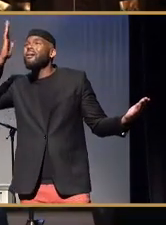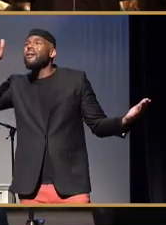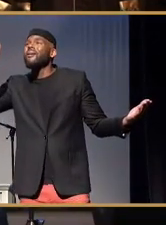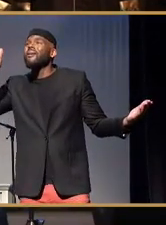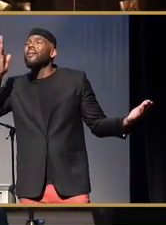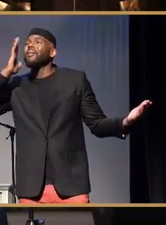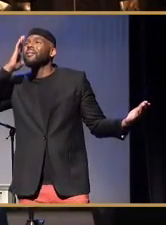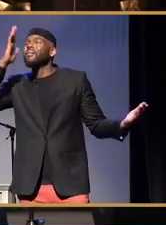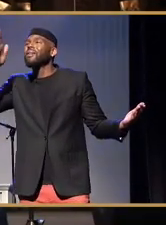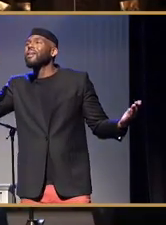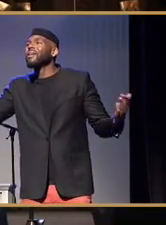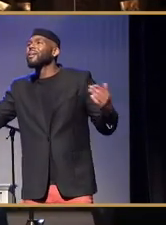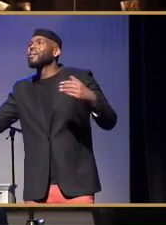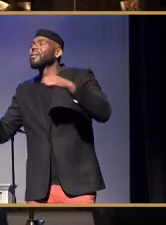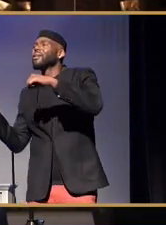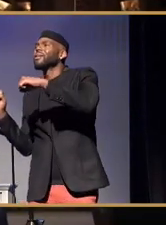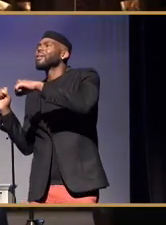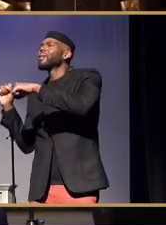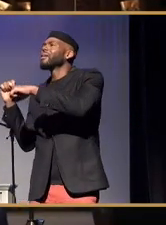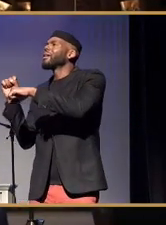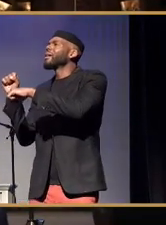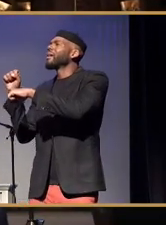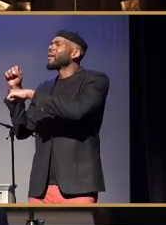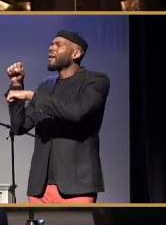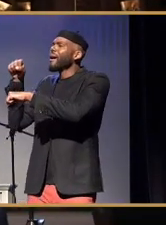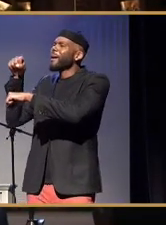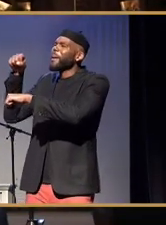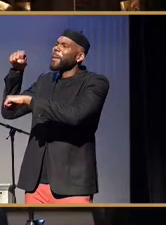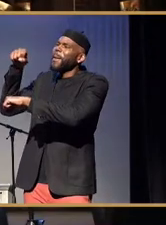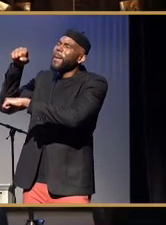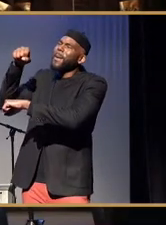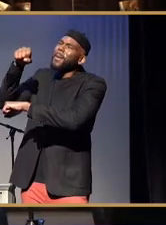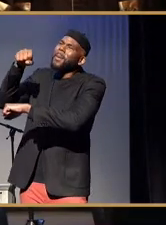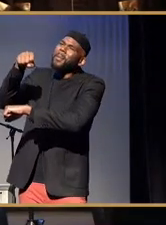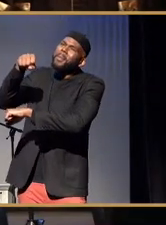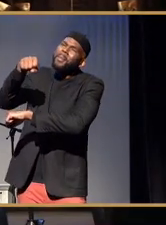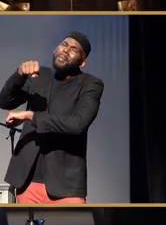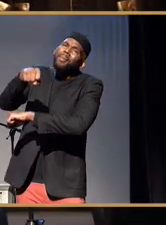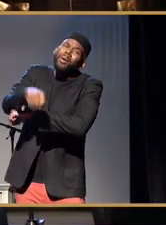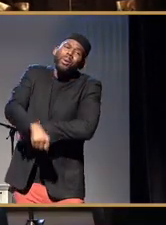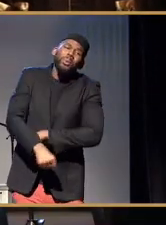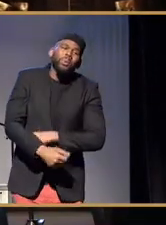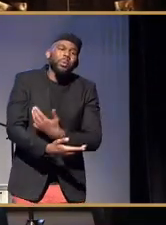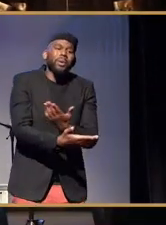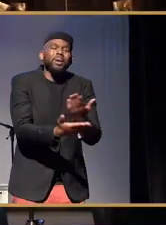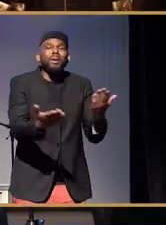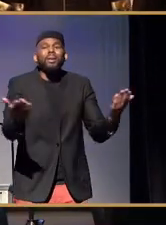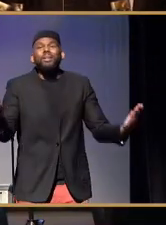We shall overcome.